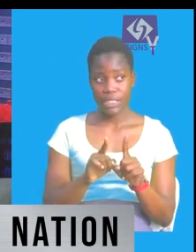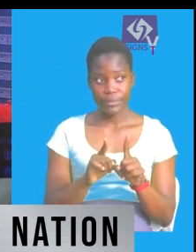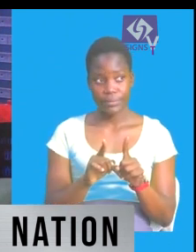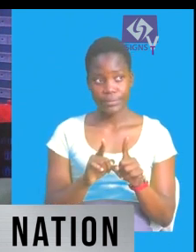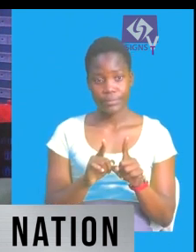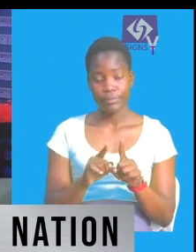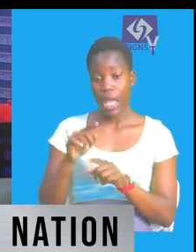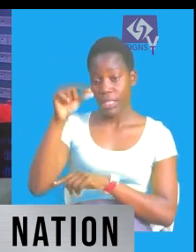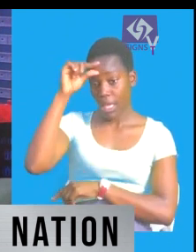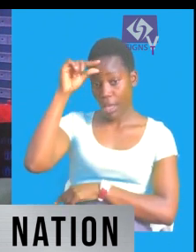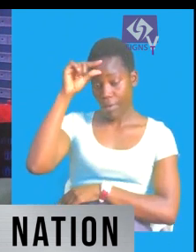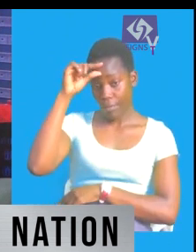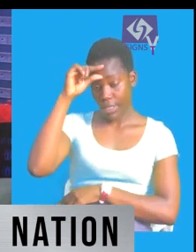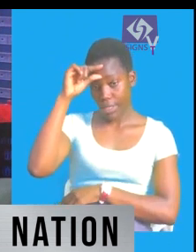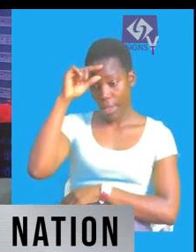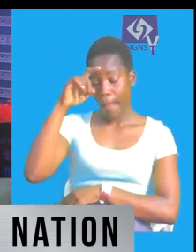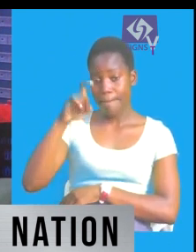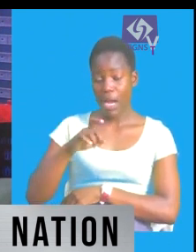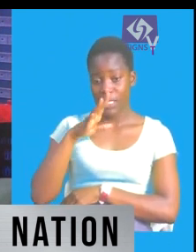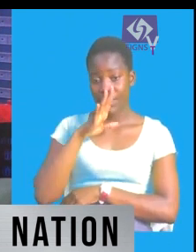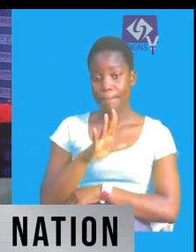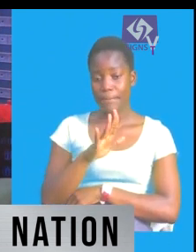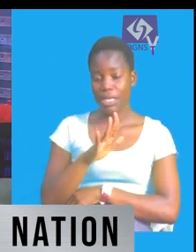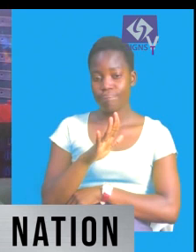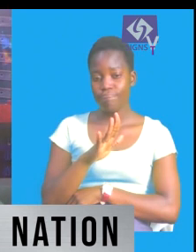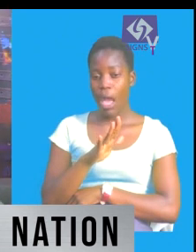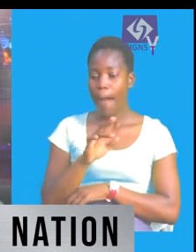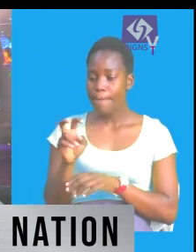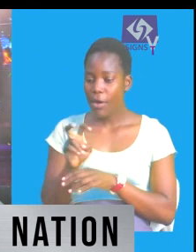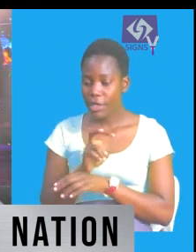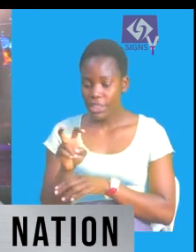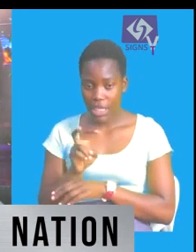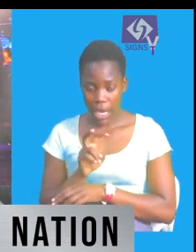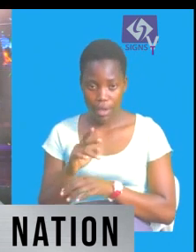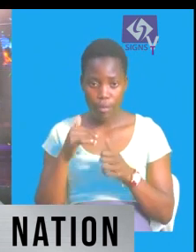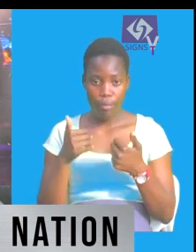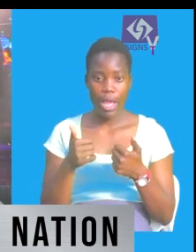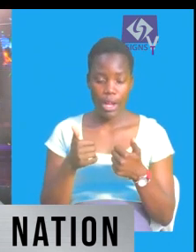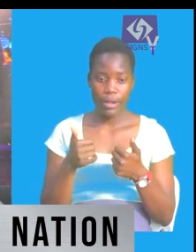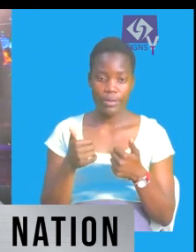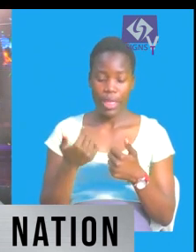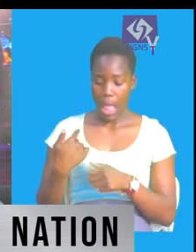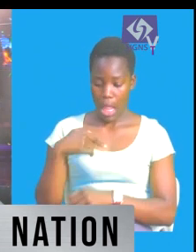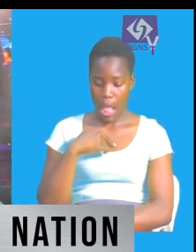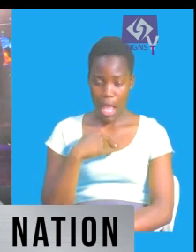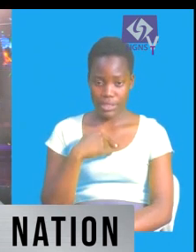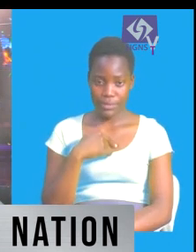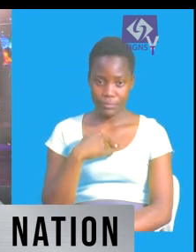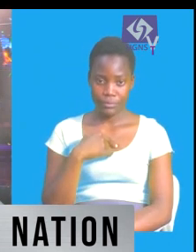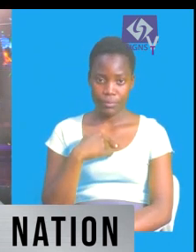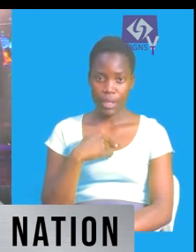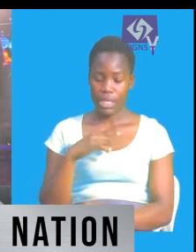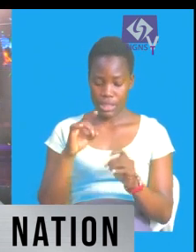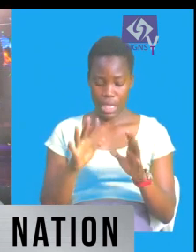also the government has to be put on check, and we are not rallying to bring anything. There is nothing